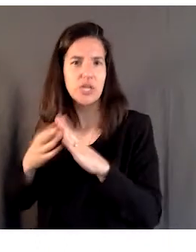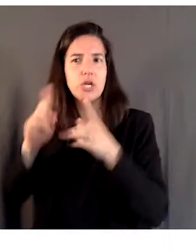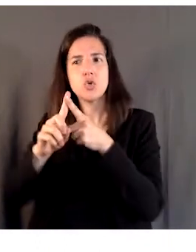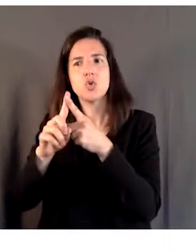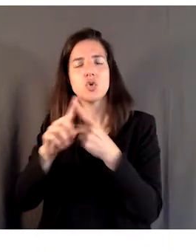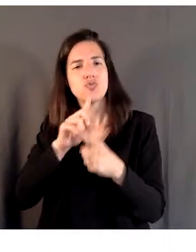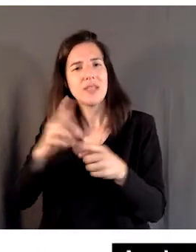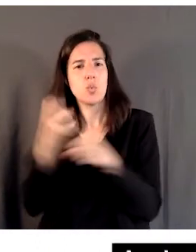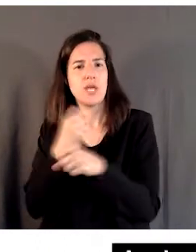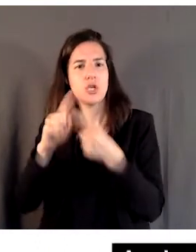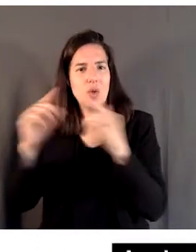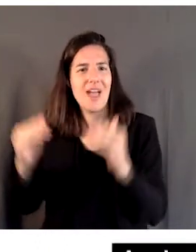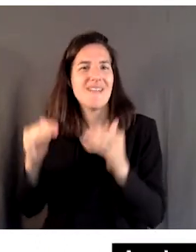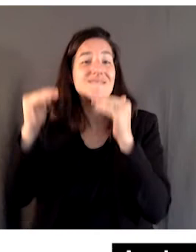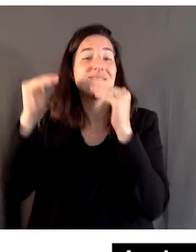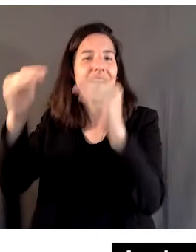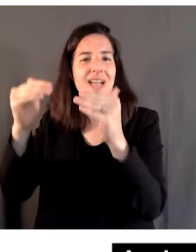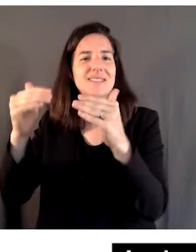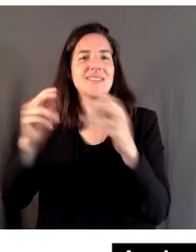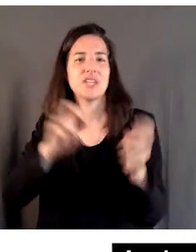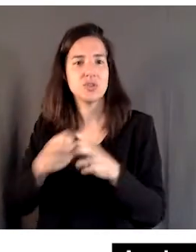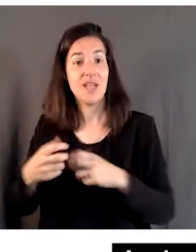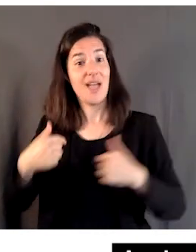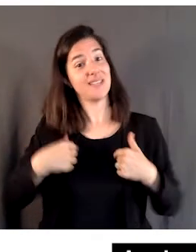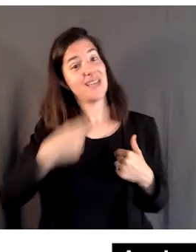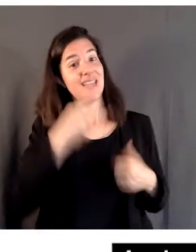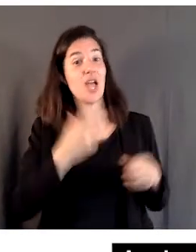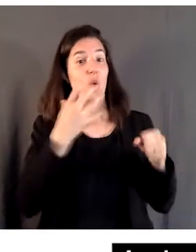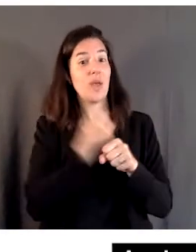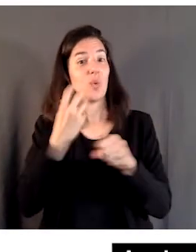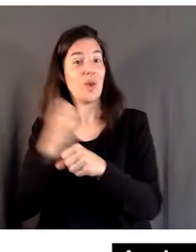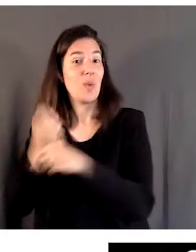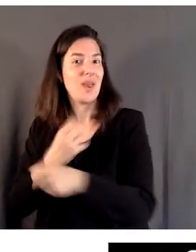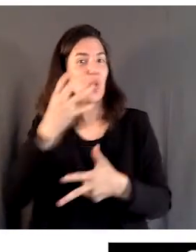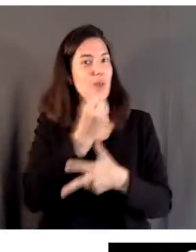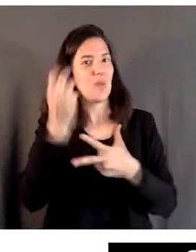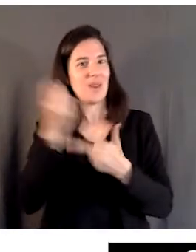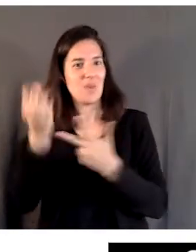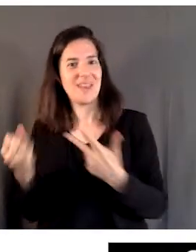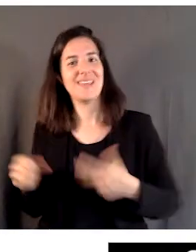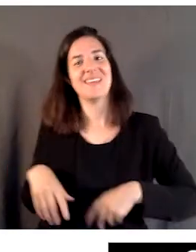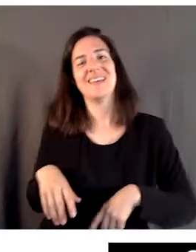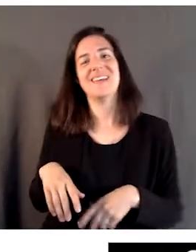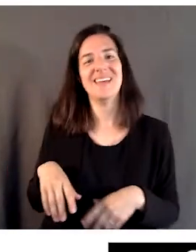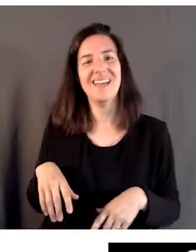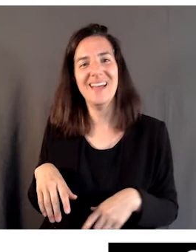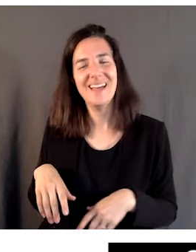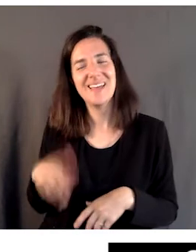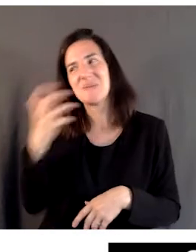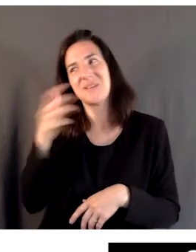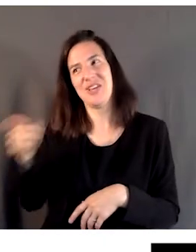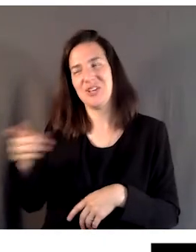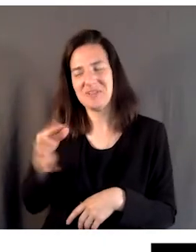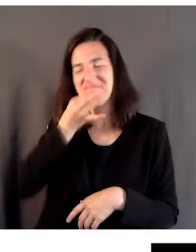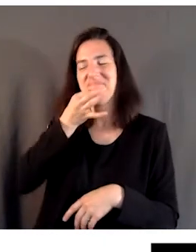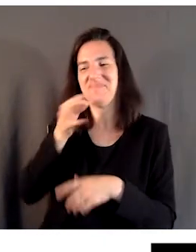the issues. As I say, win, win, win. Exactly, yes. What a better way. Oh God, you're a segue king. What a